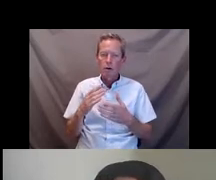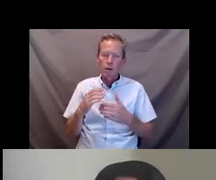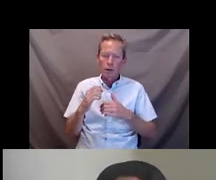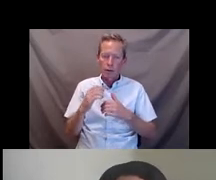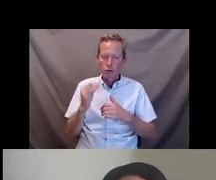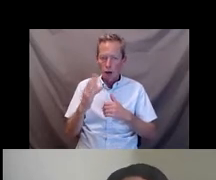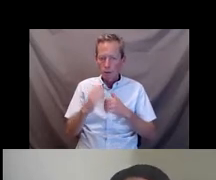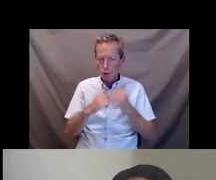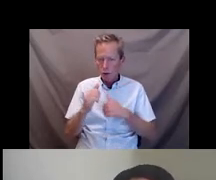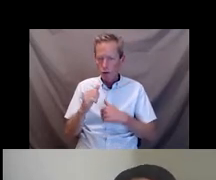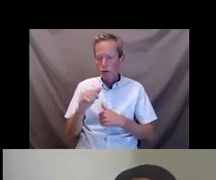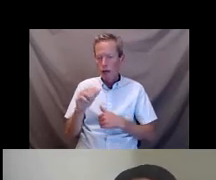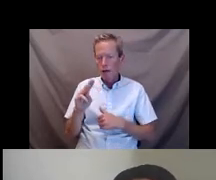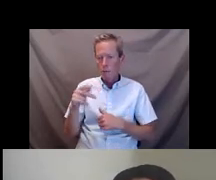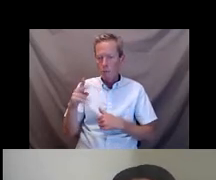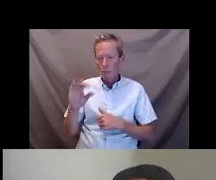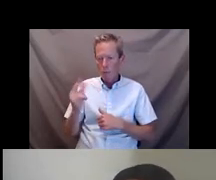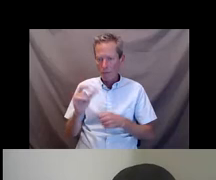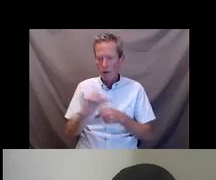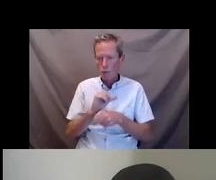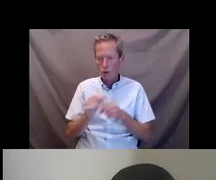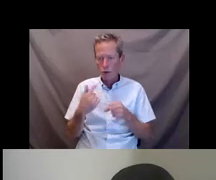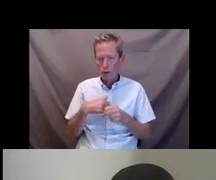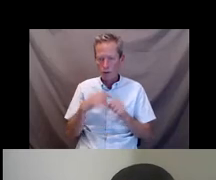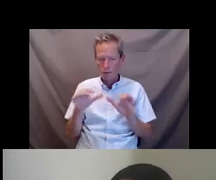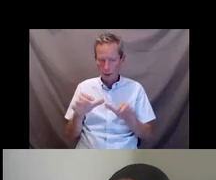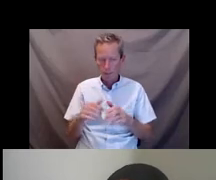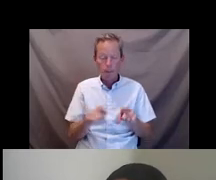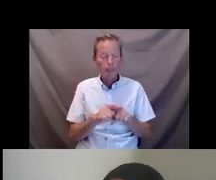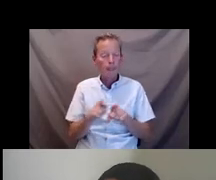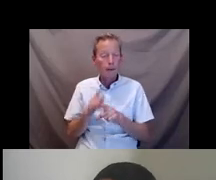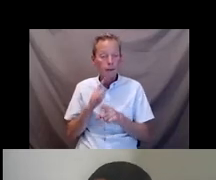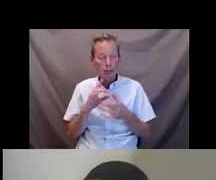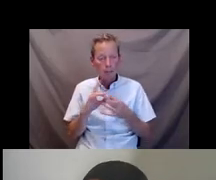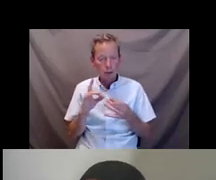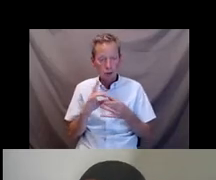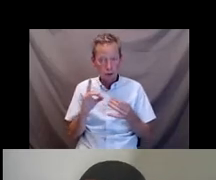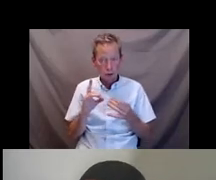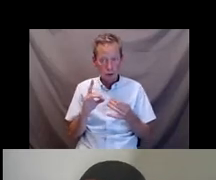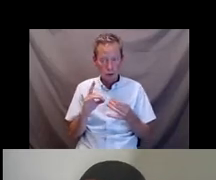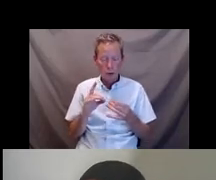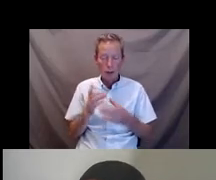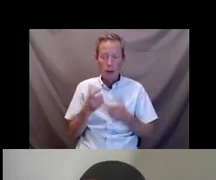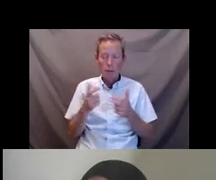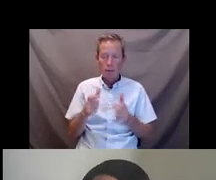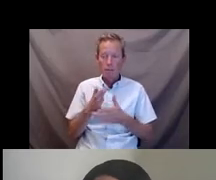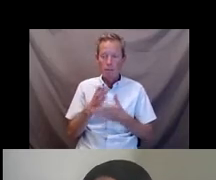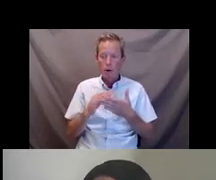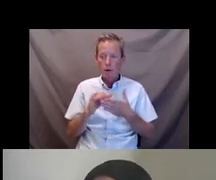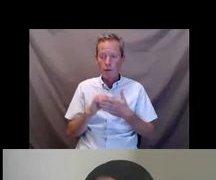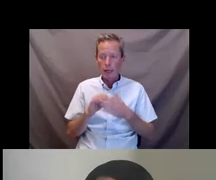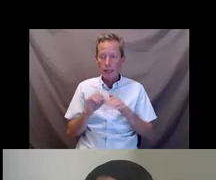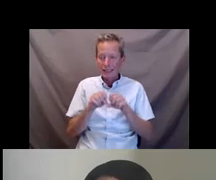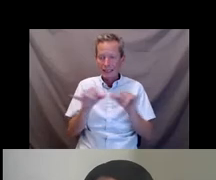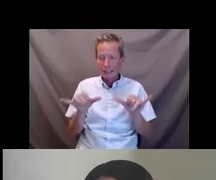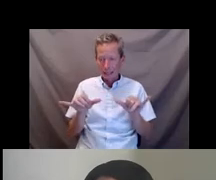done. And also, as I mentioned, certainly a big part of this is systems.